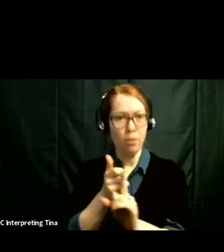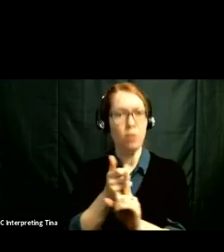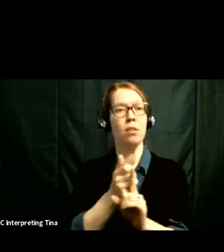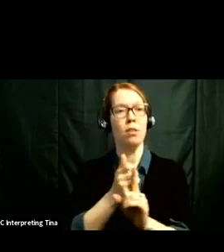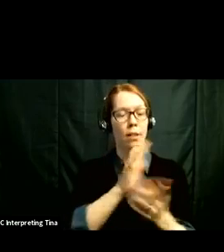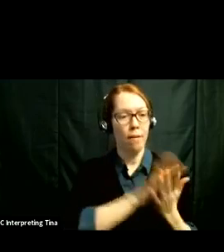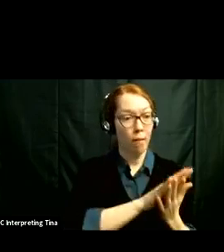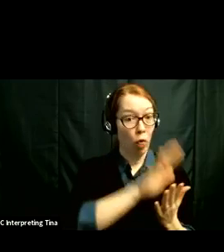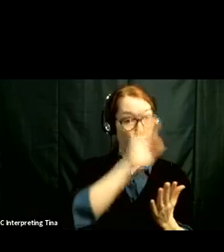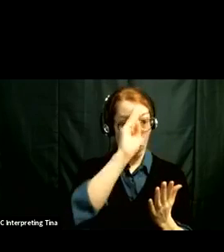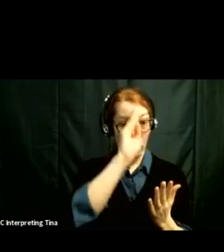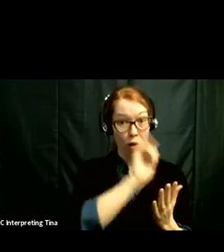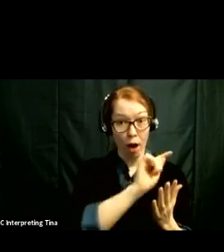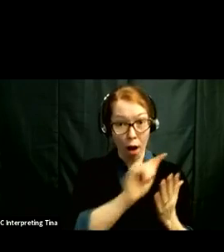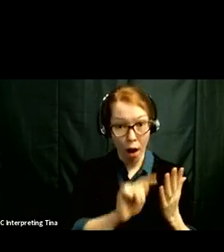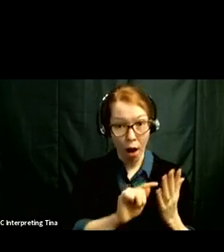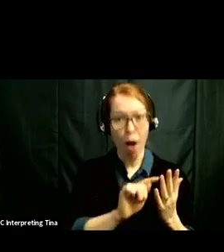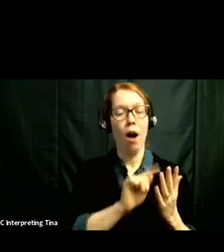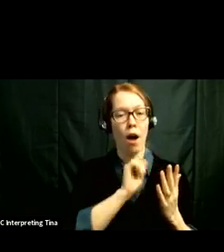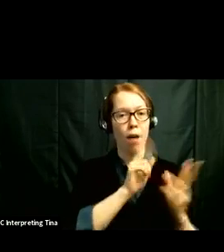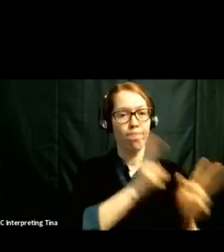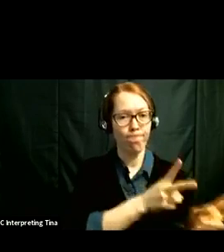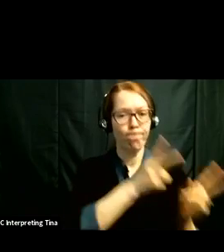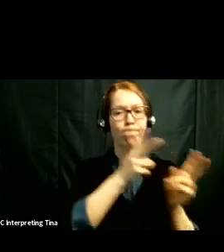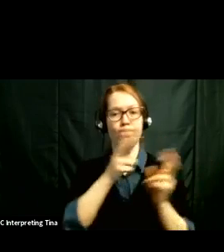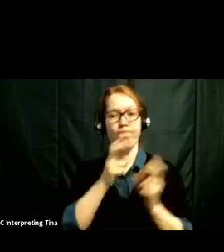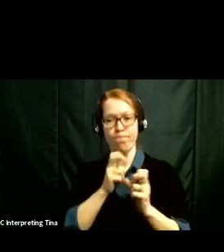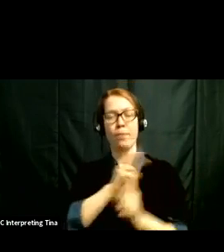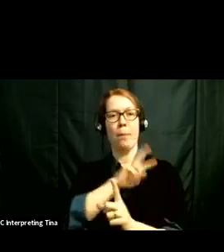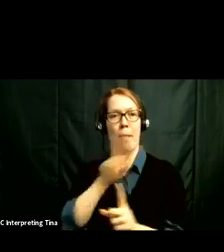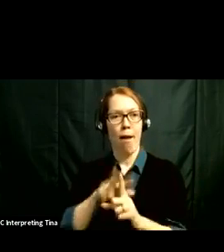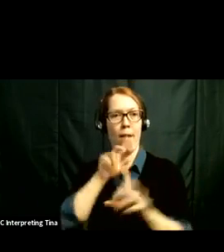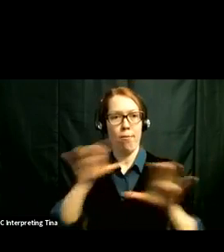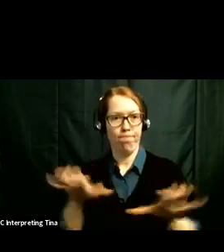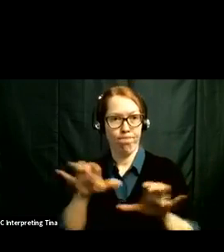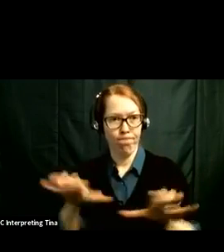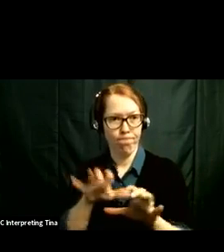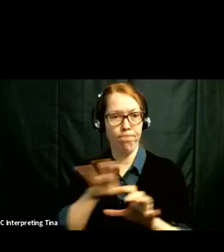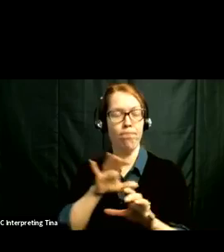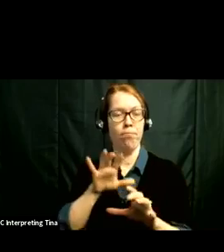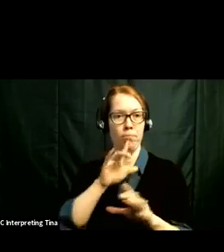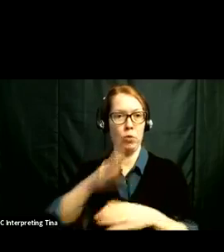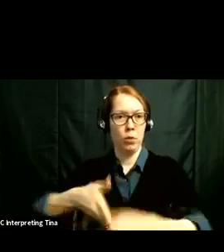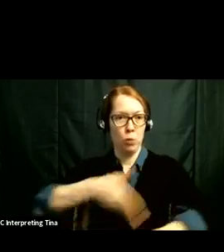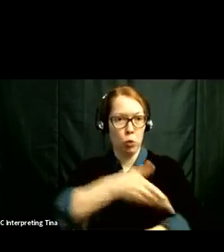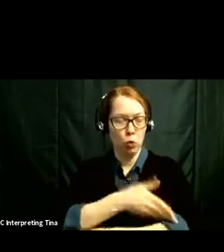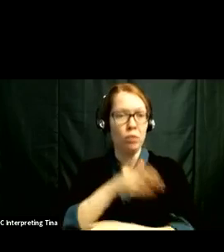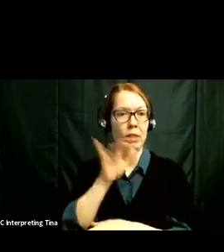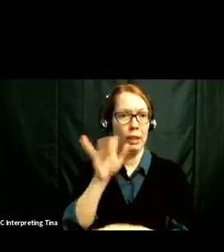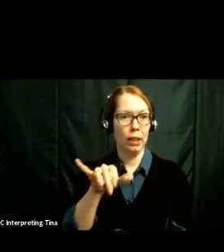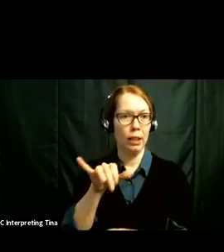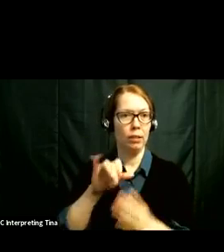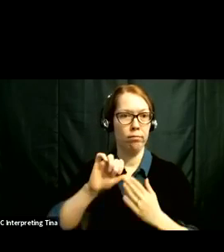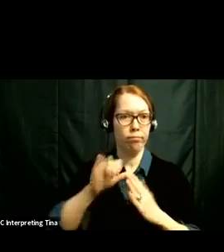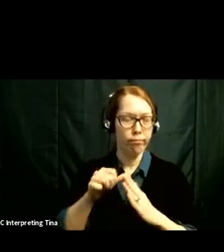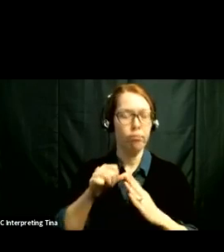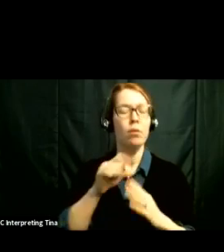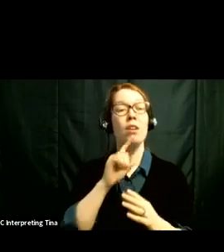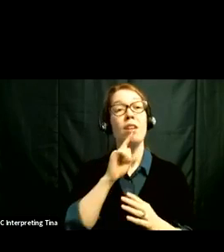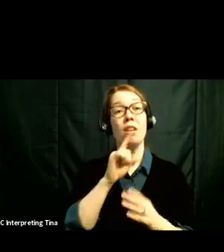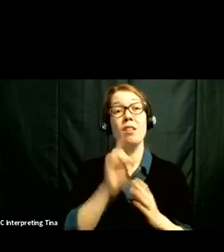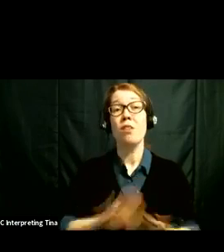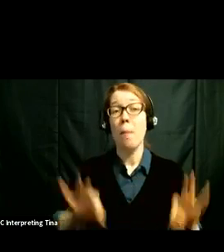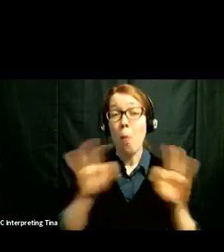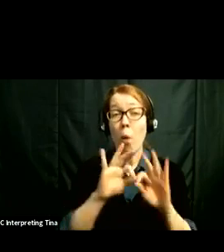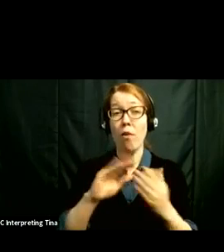and implemented all the hospital systems, not just ProMedica, not just UTMC, but they all did. I know that for a fact. And I think something else that is important